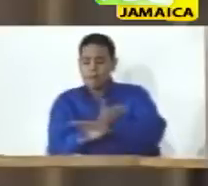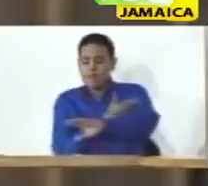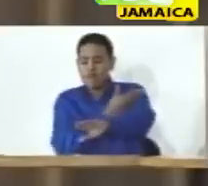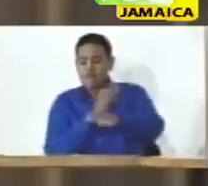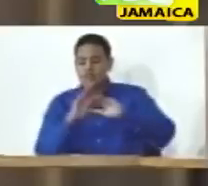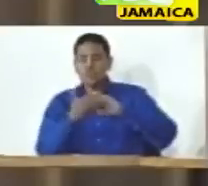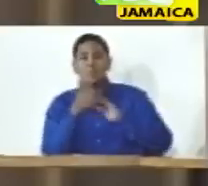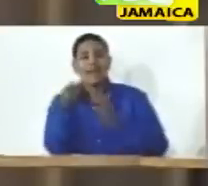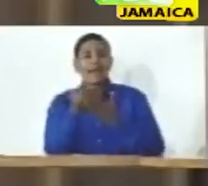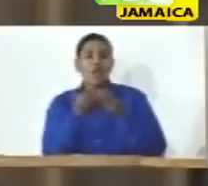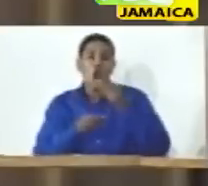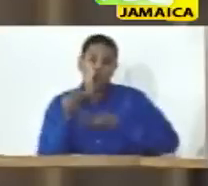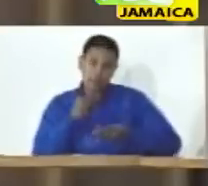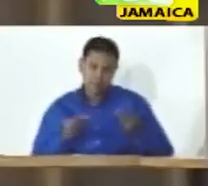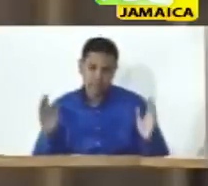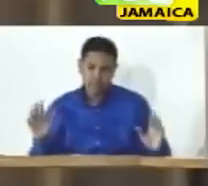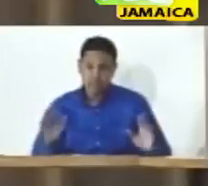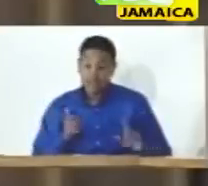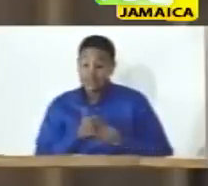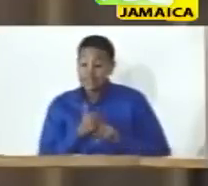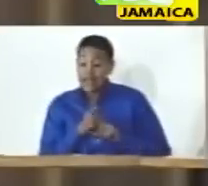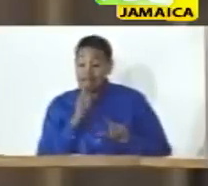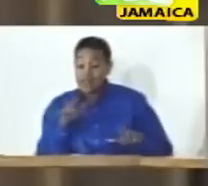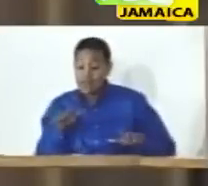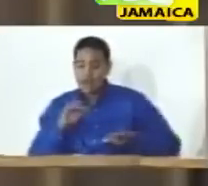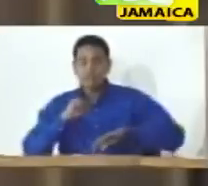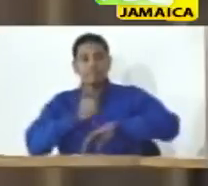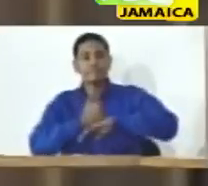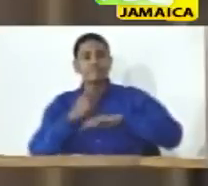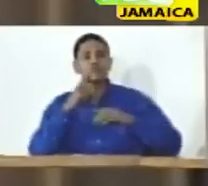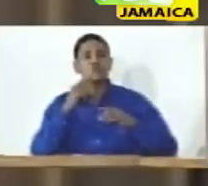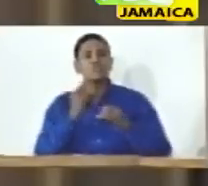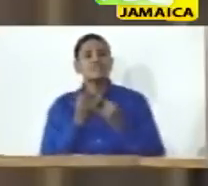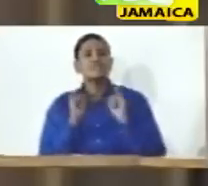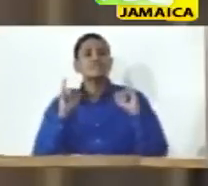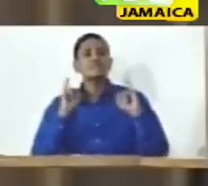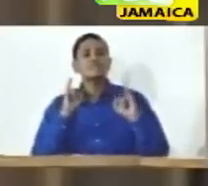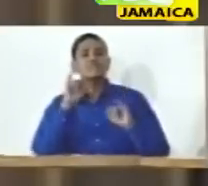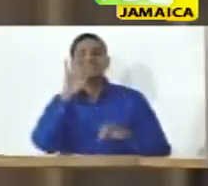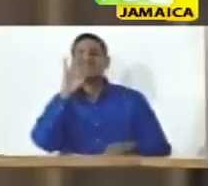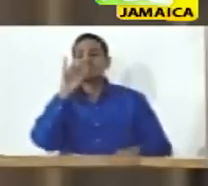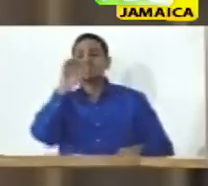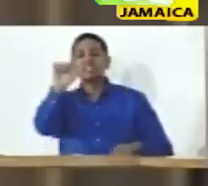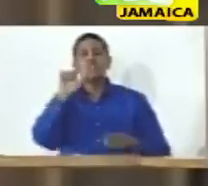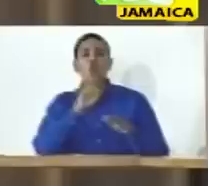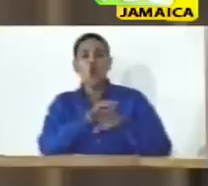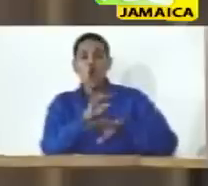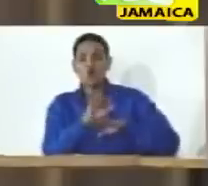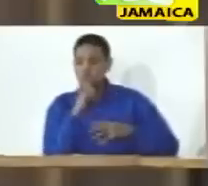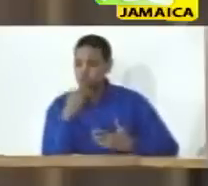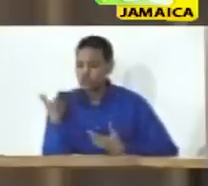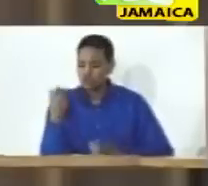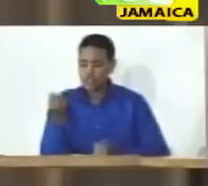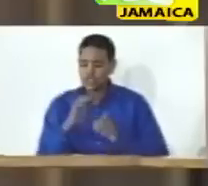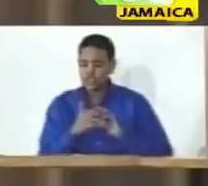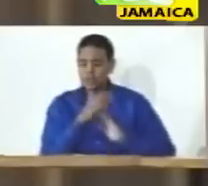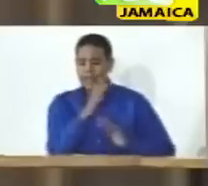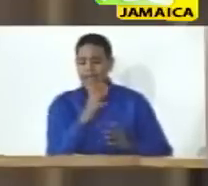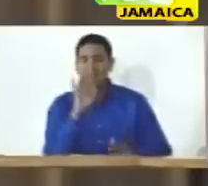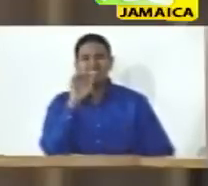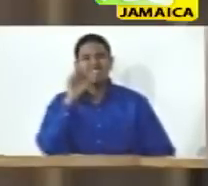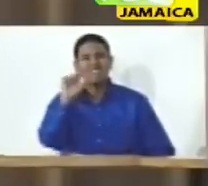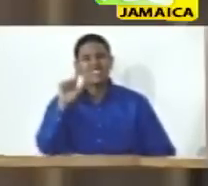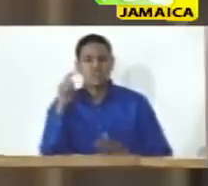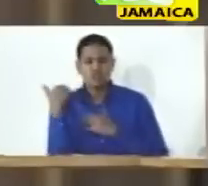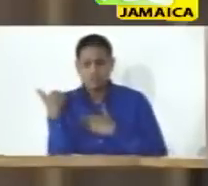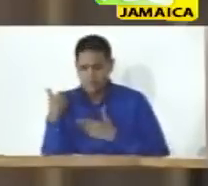Jamaica's economy. An act to establish an independent fiscal council will strengthen Jamaica's fiscal